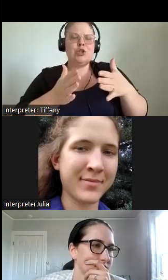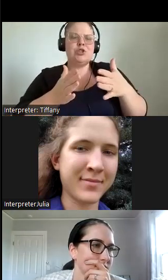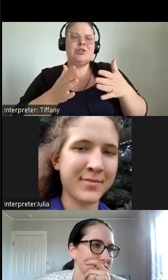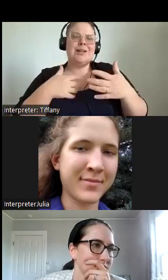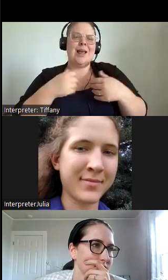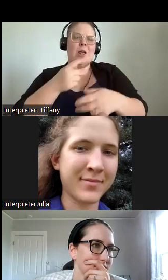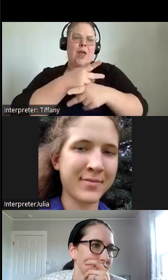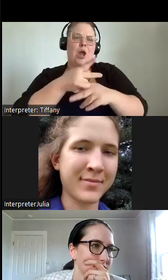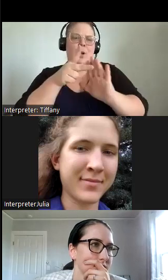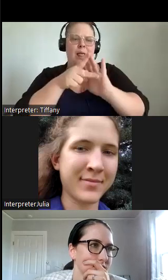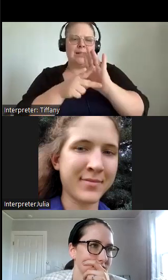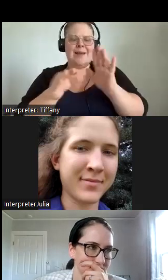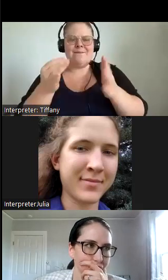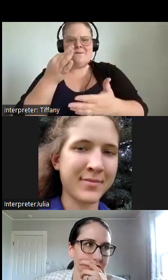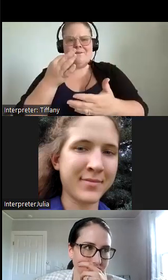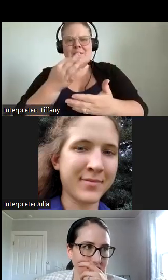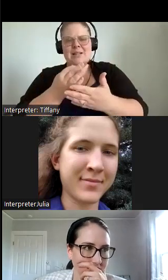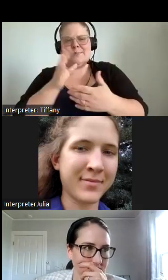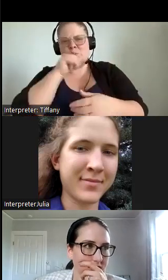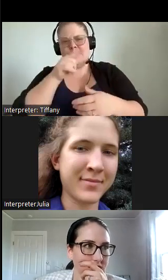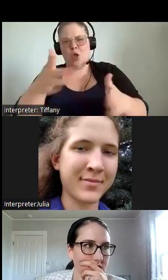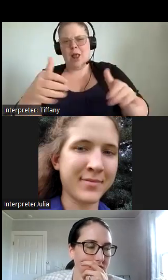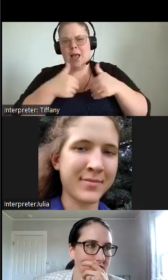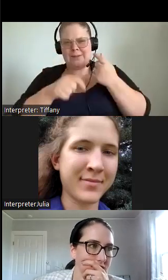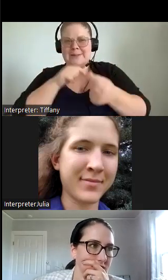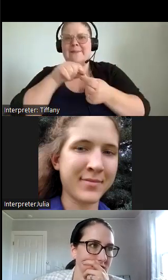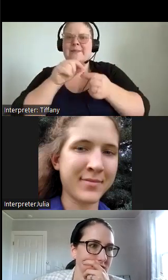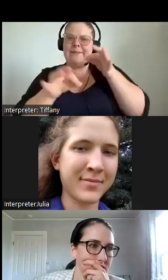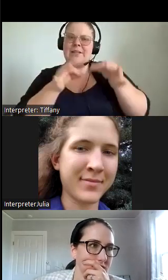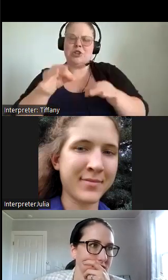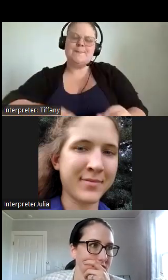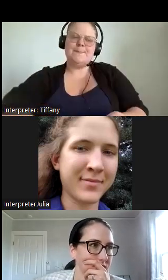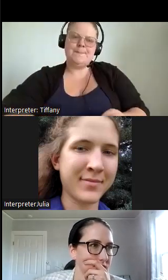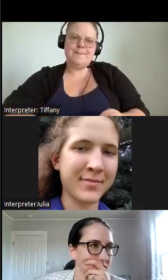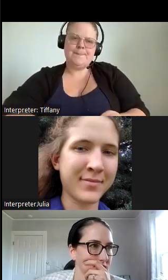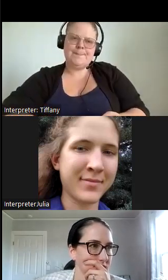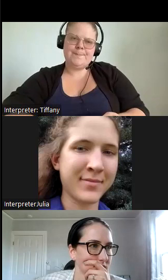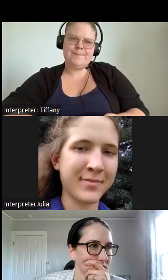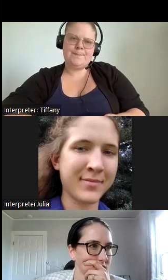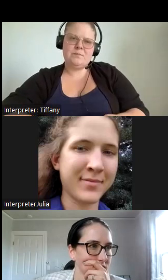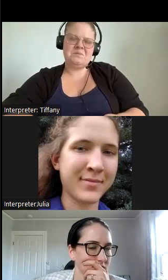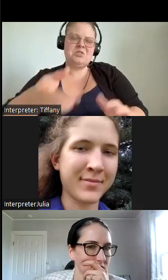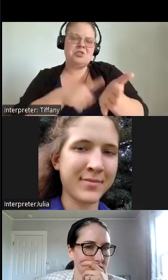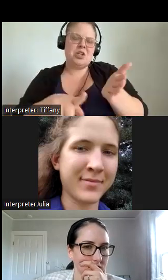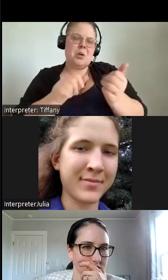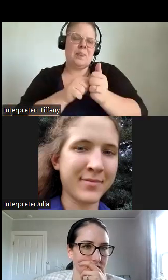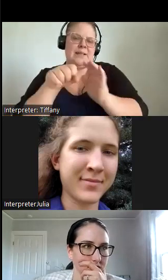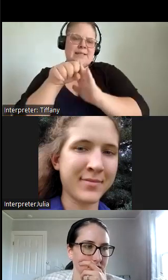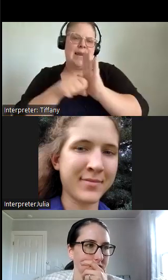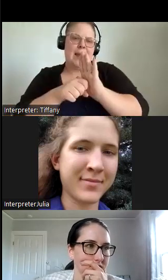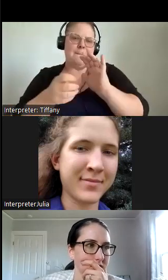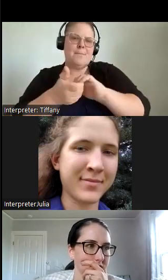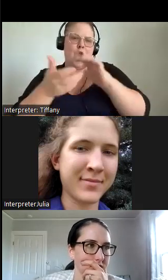have a specific definition on. So I think that's one that we want to check with our state partners to